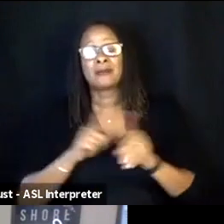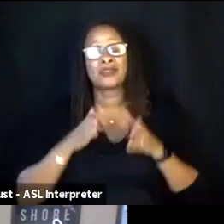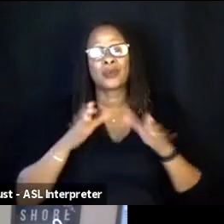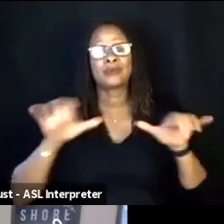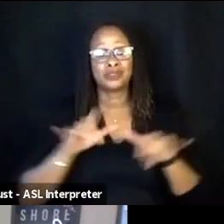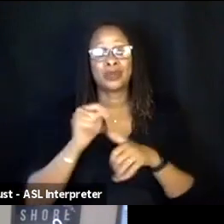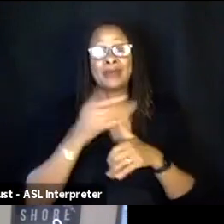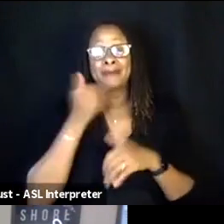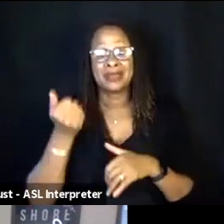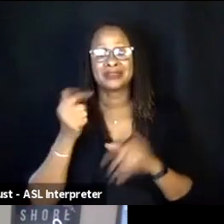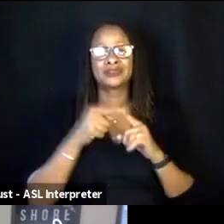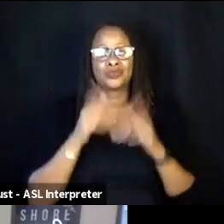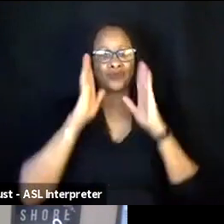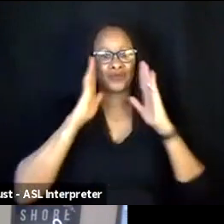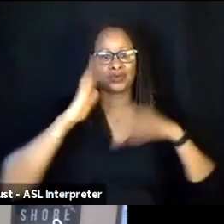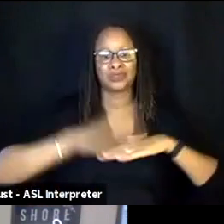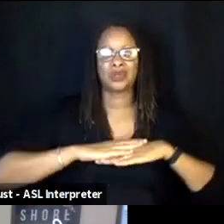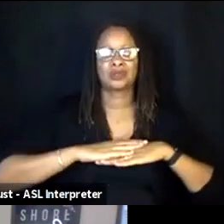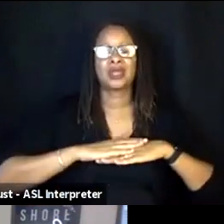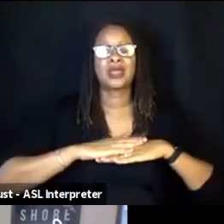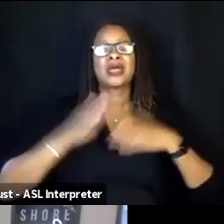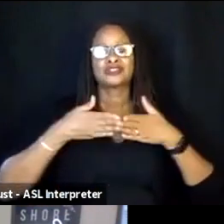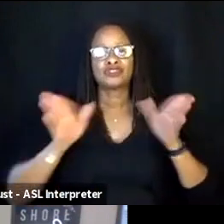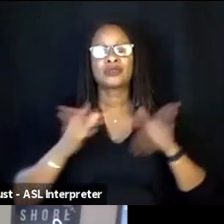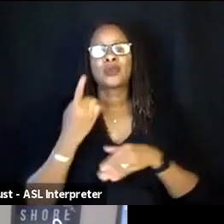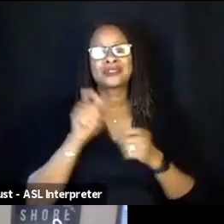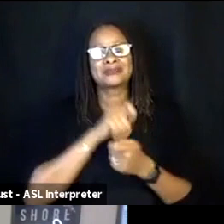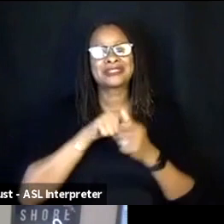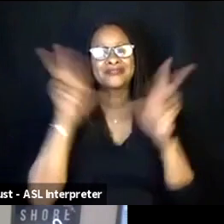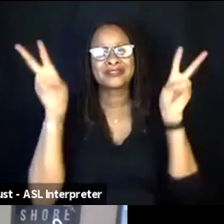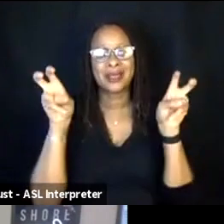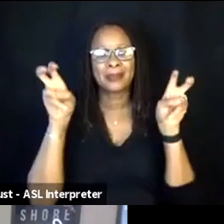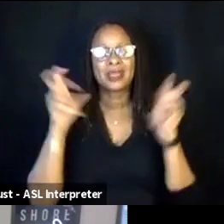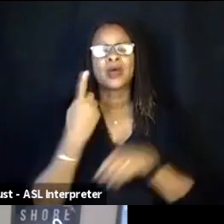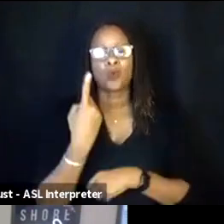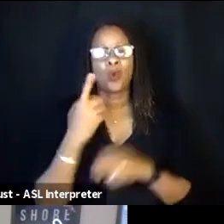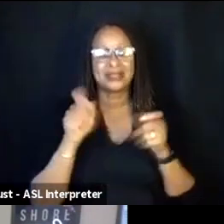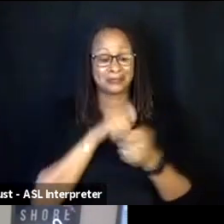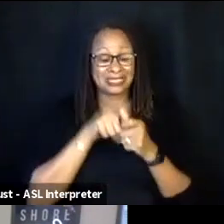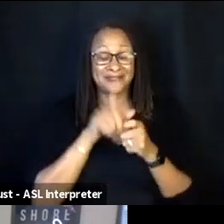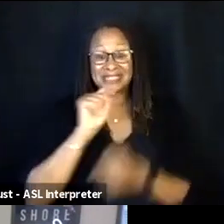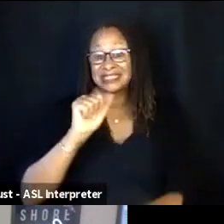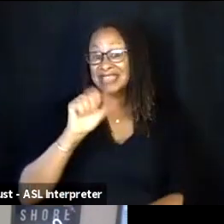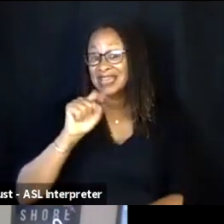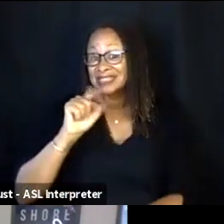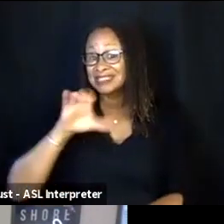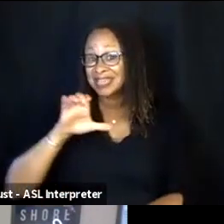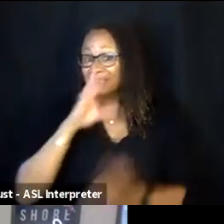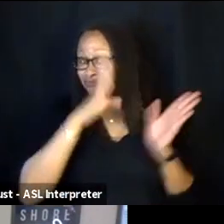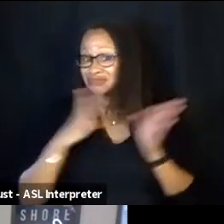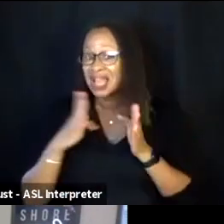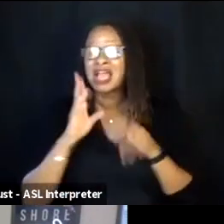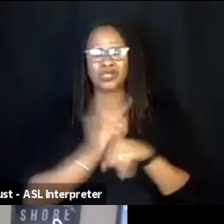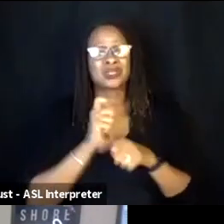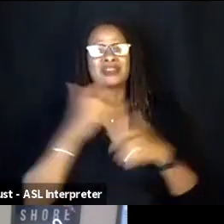that best is to focus on generally one specific topic, one specific tactic, and then using a whole lot of self-care because